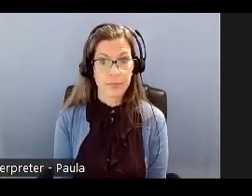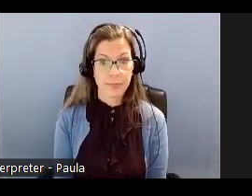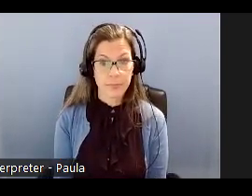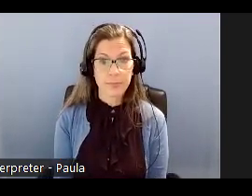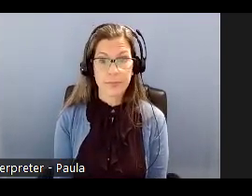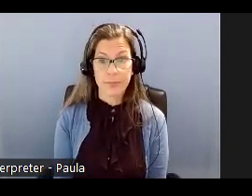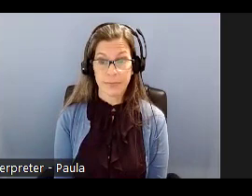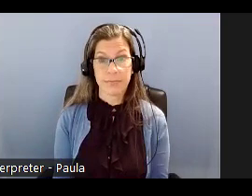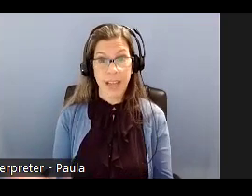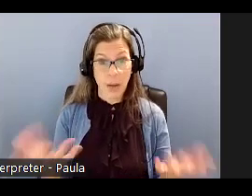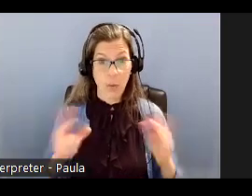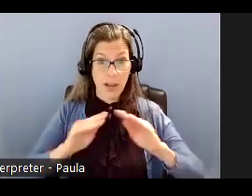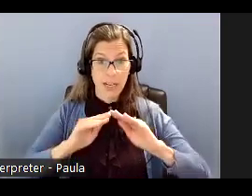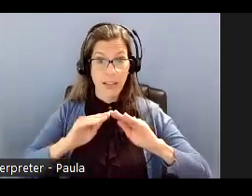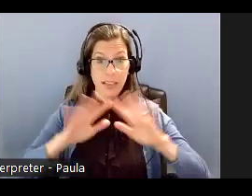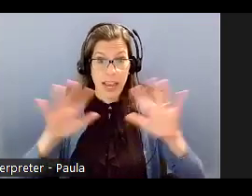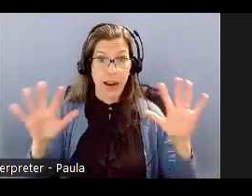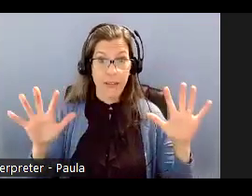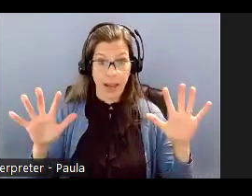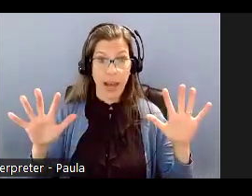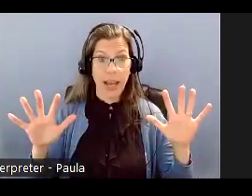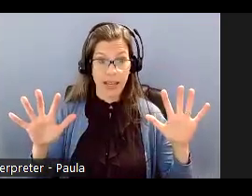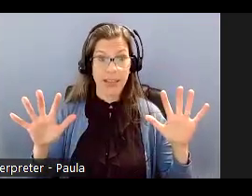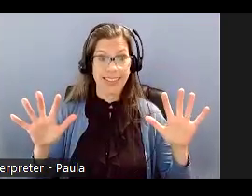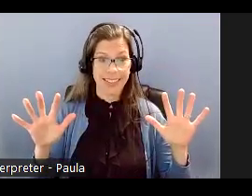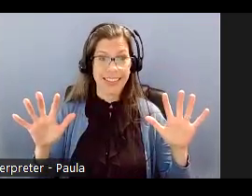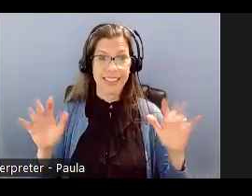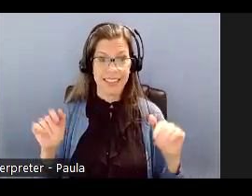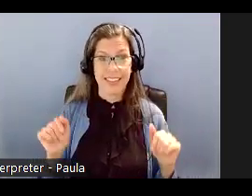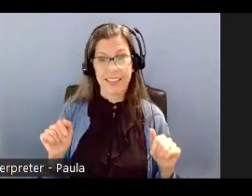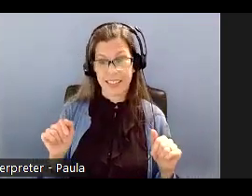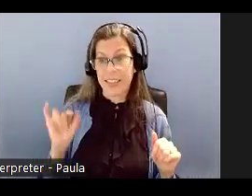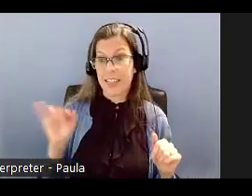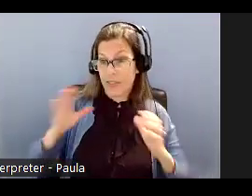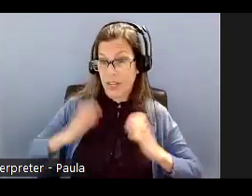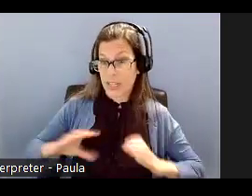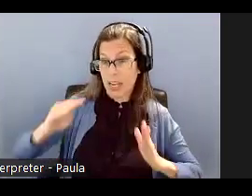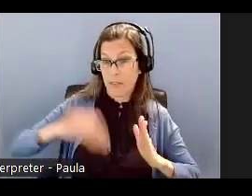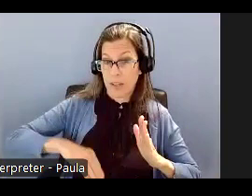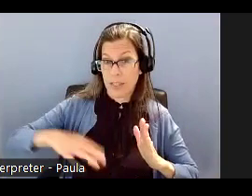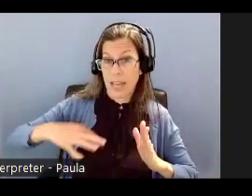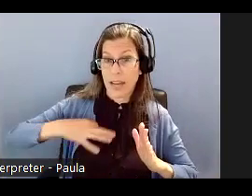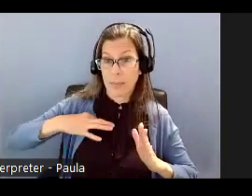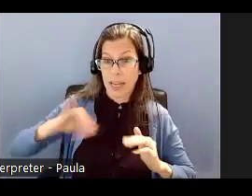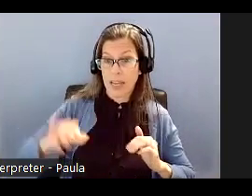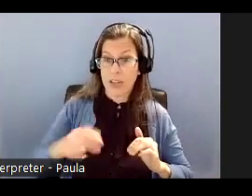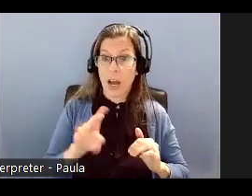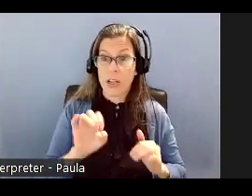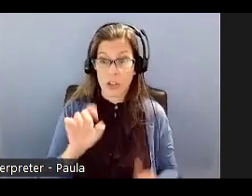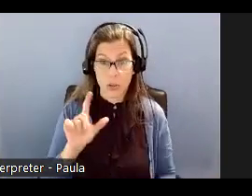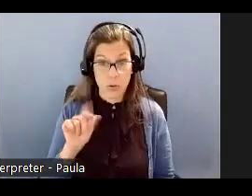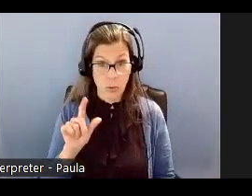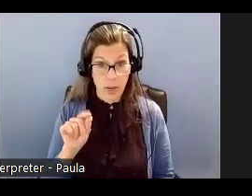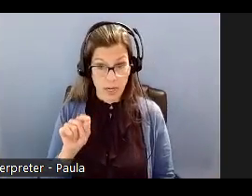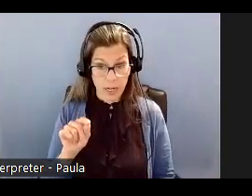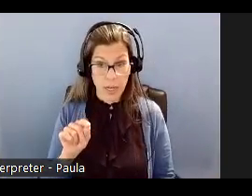of clarifications. I think I've seen a couple questions here. So if a client fills out an application on June 20th and they're